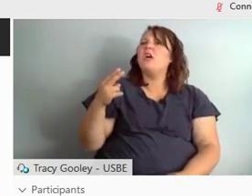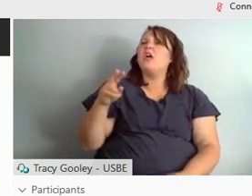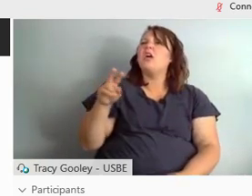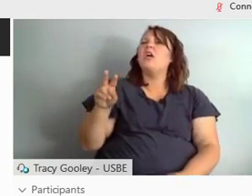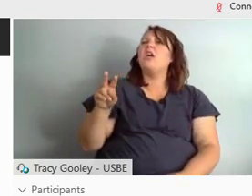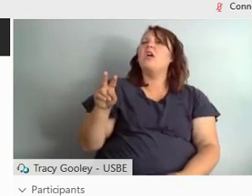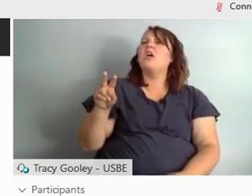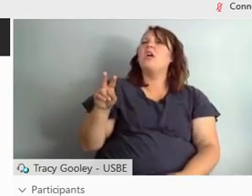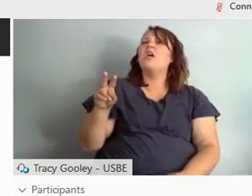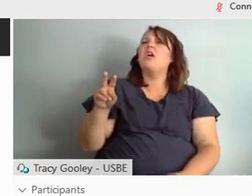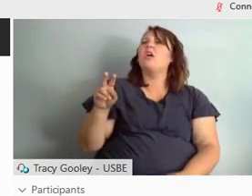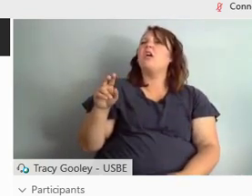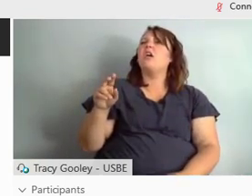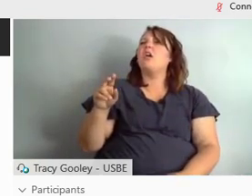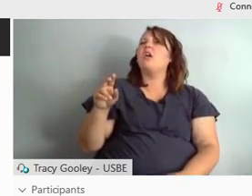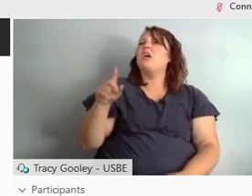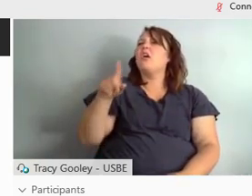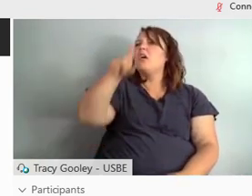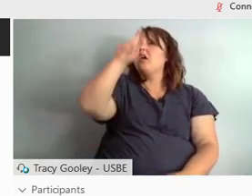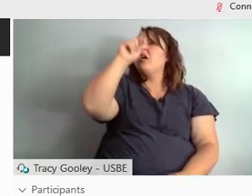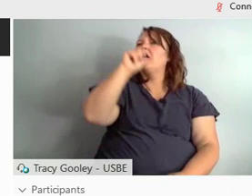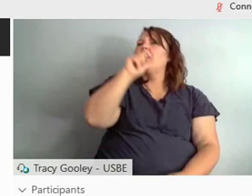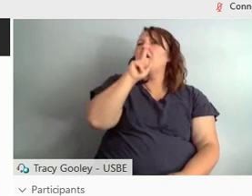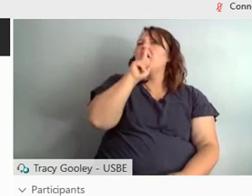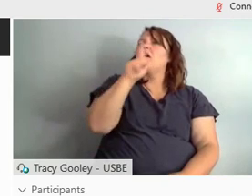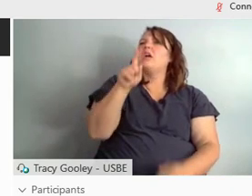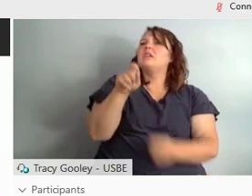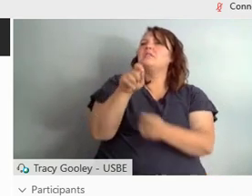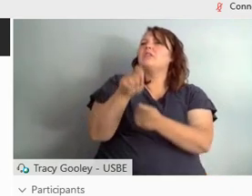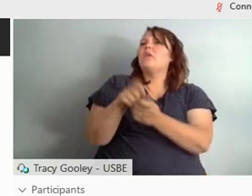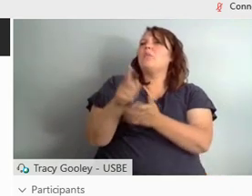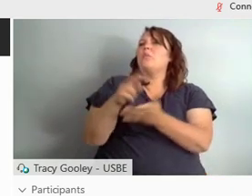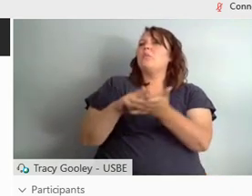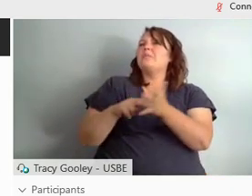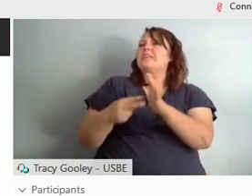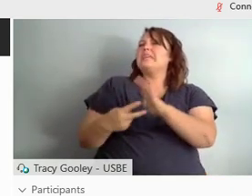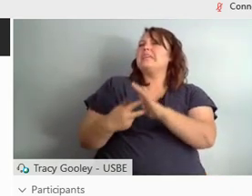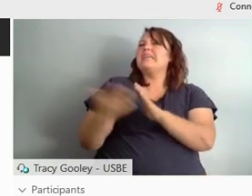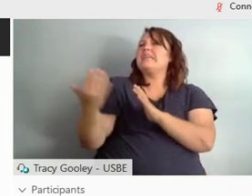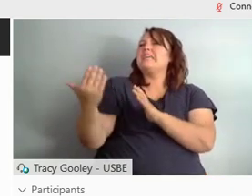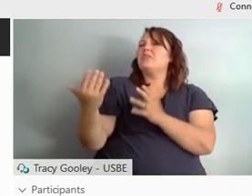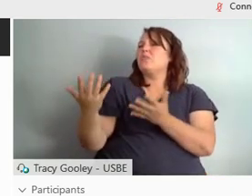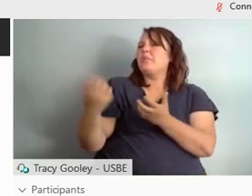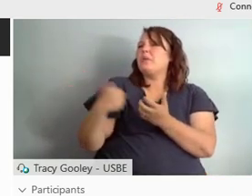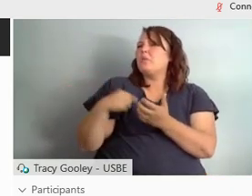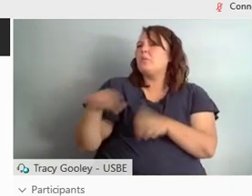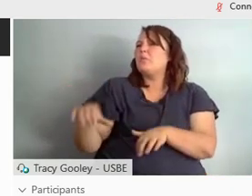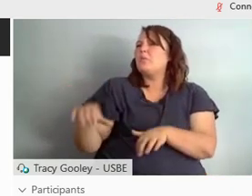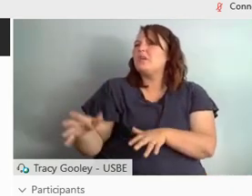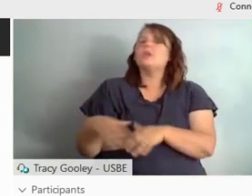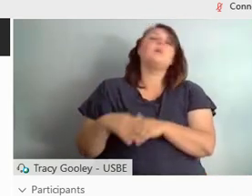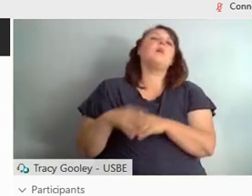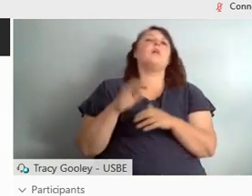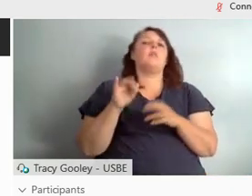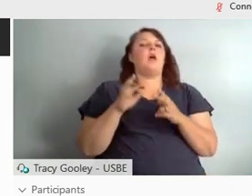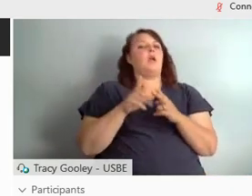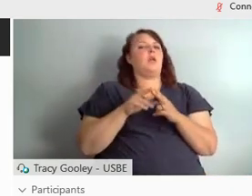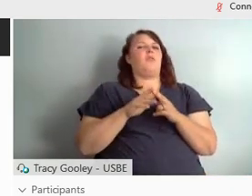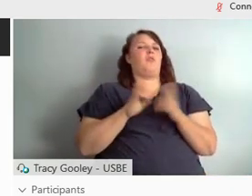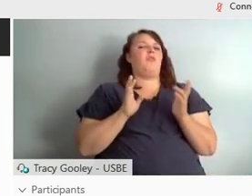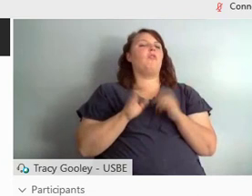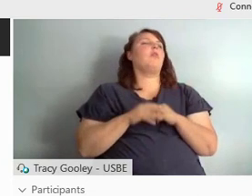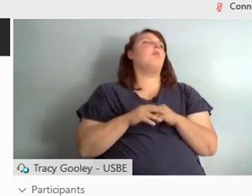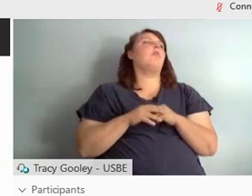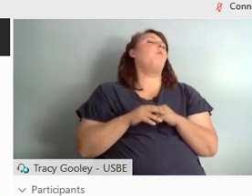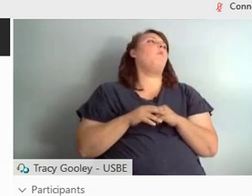student sitting across from you that had no idea what you were talking about or asking them to do. So this is one of those items that